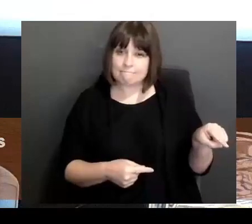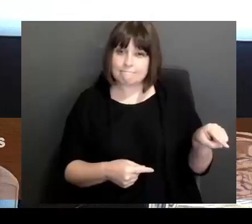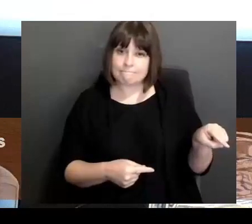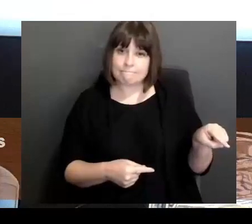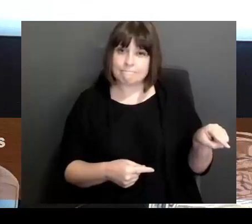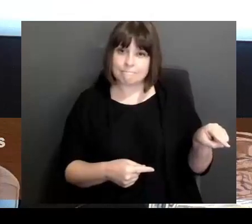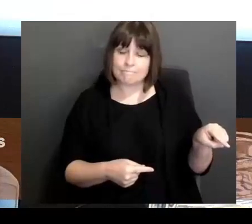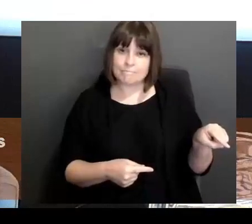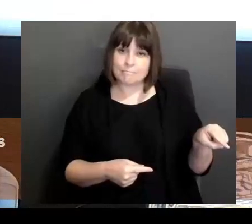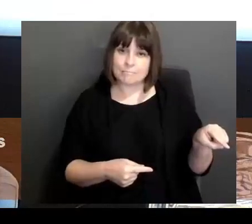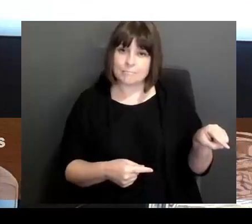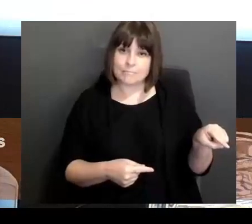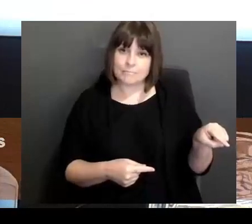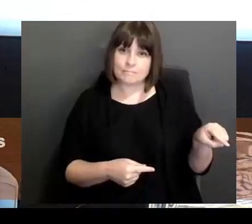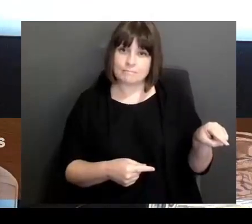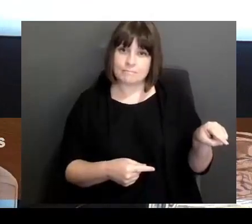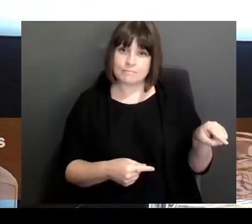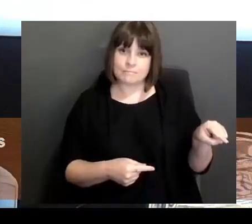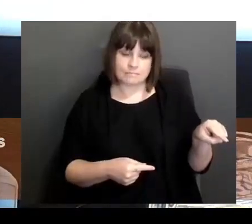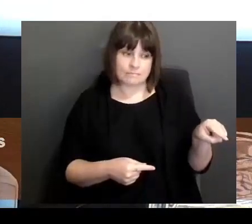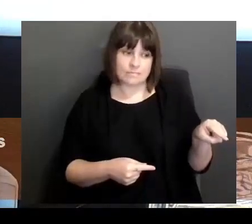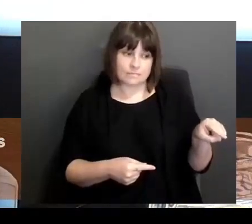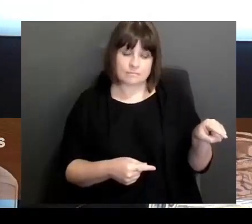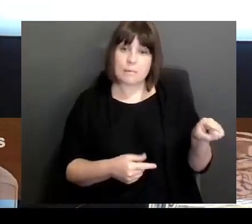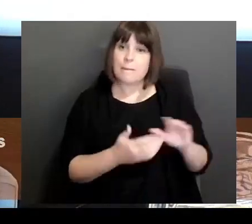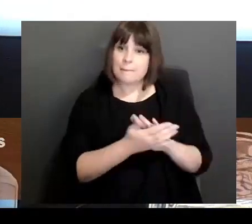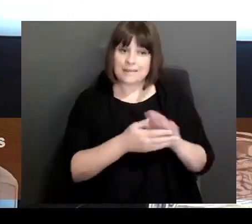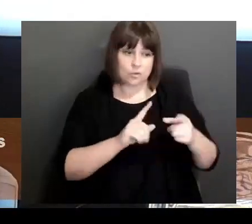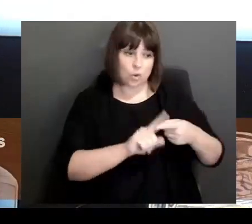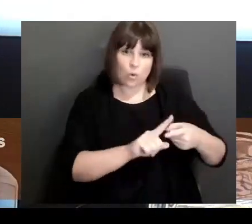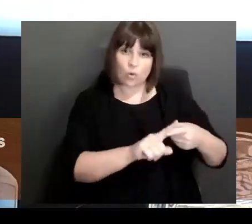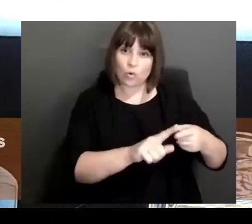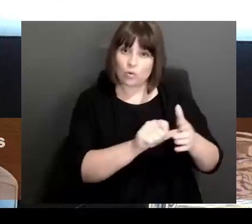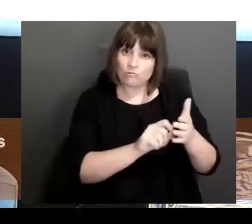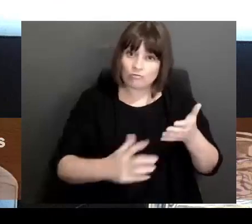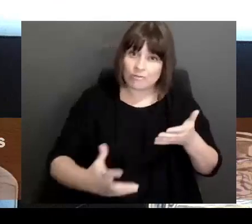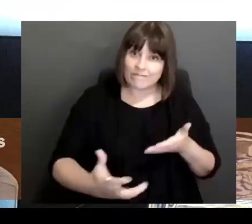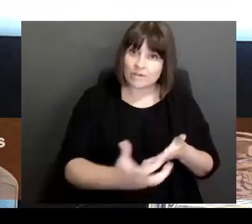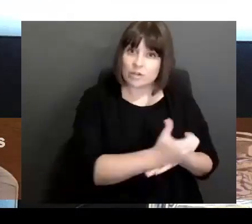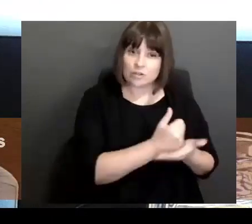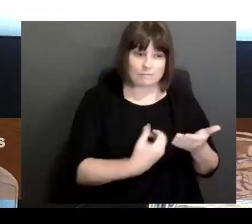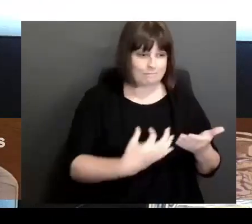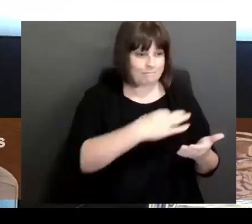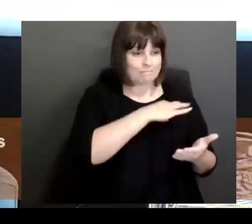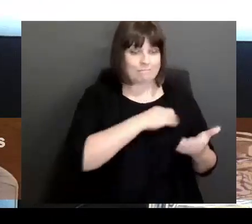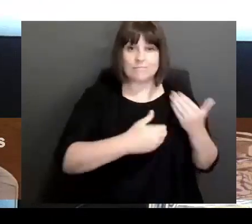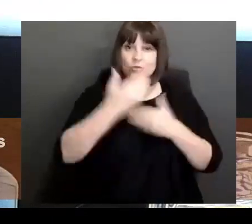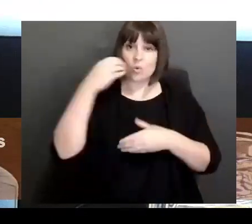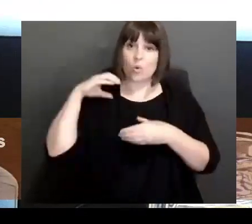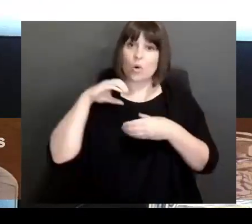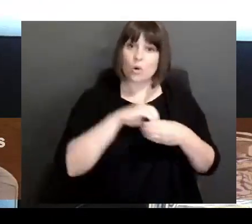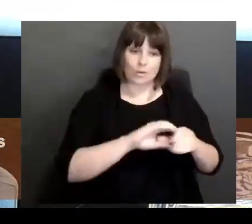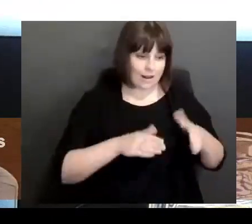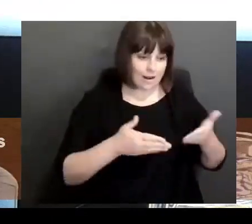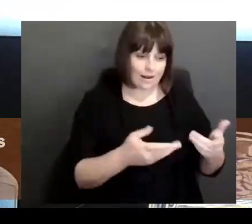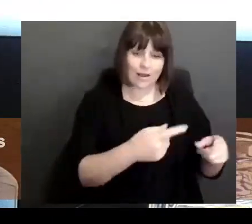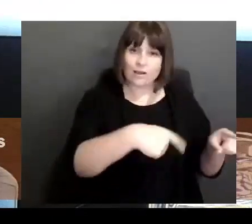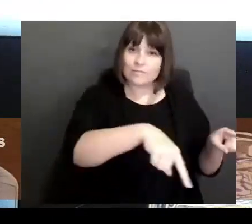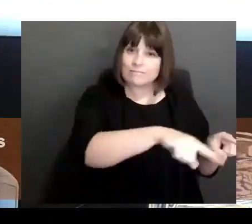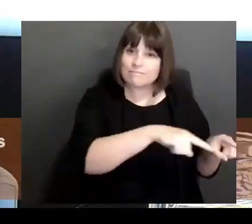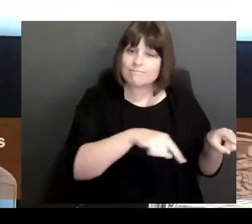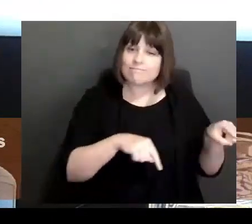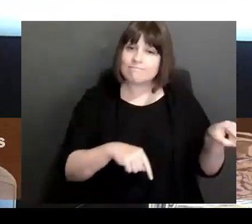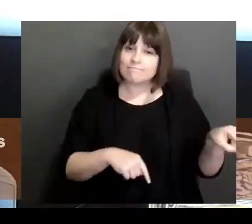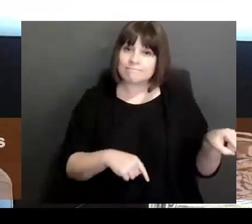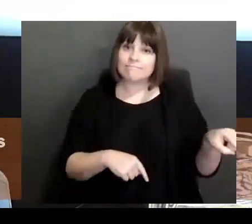provides an enduring revenue stream for traditional owners will enable them to play on